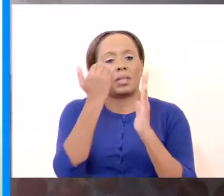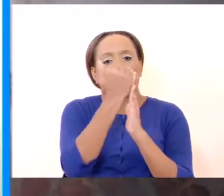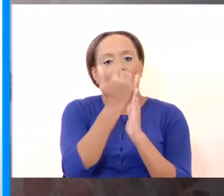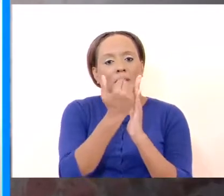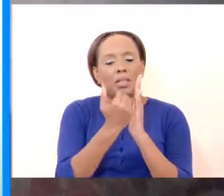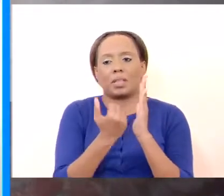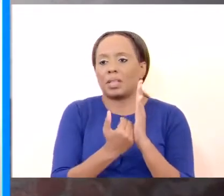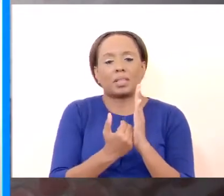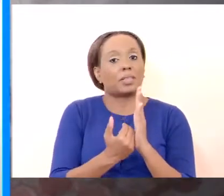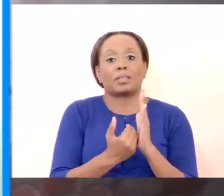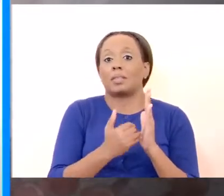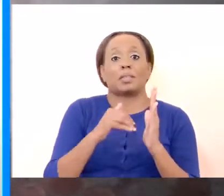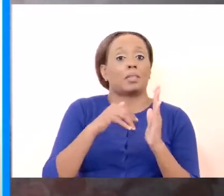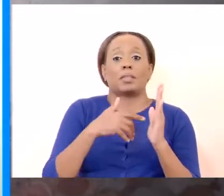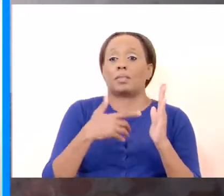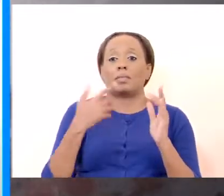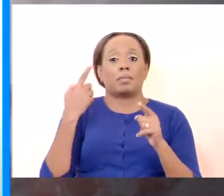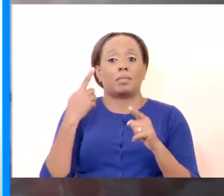Thanks for sharing.